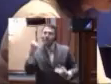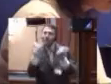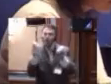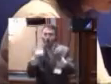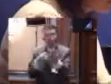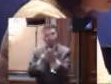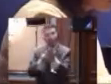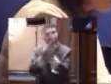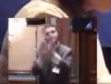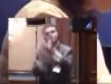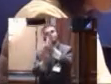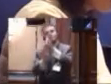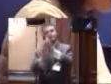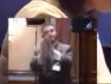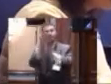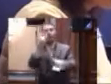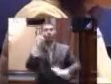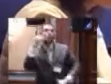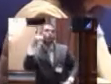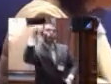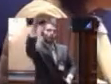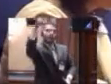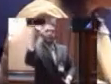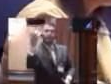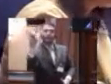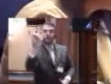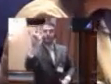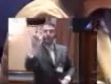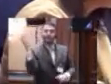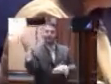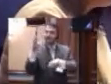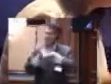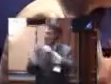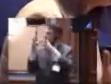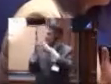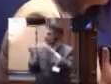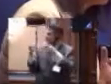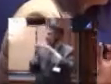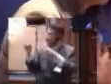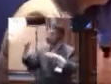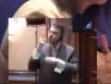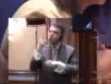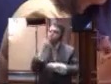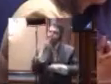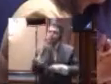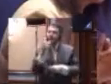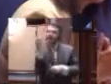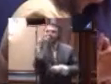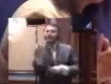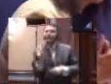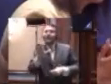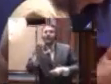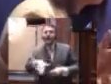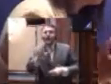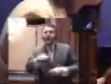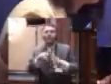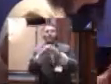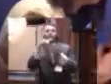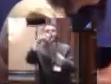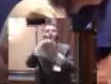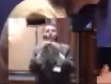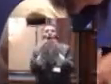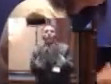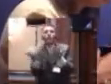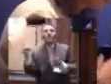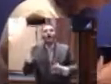quickly talk about some of the debates that we engaged with as we dealt with the transition, and I'm not